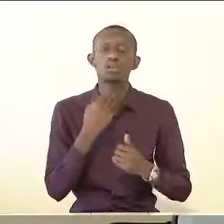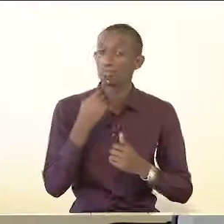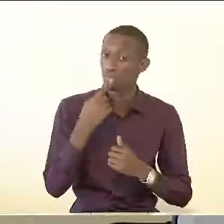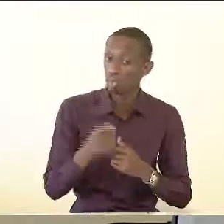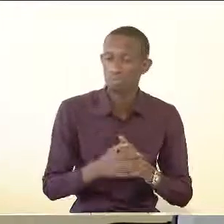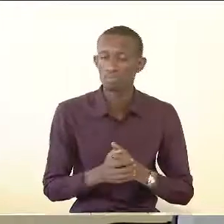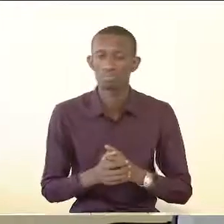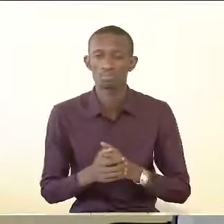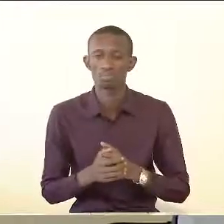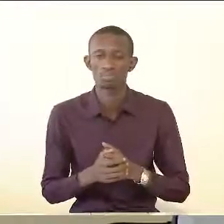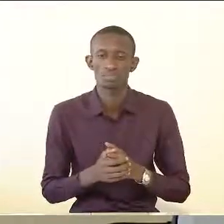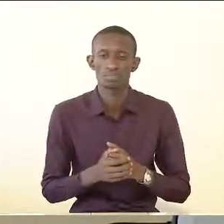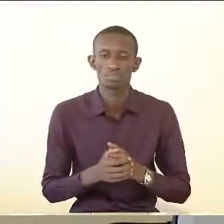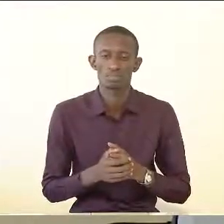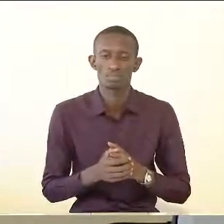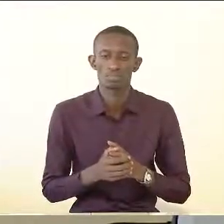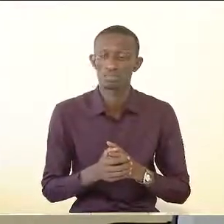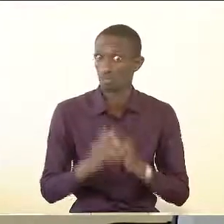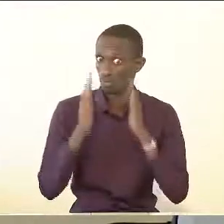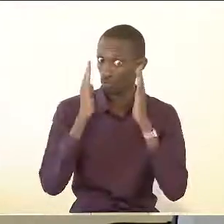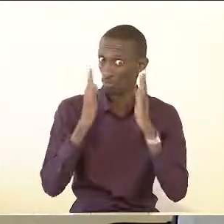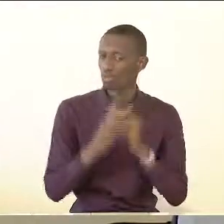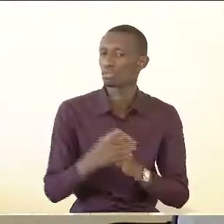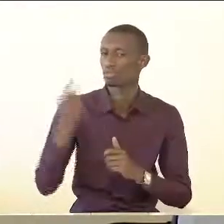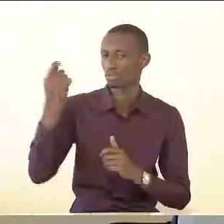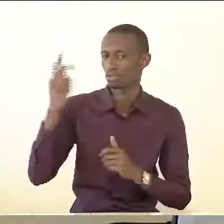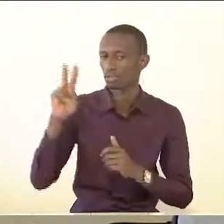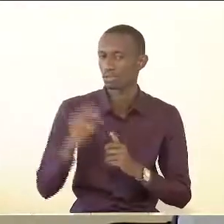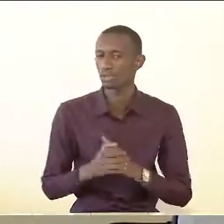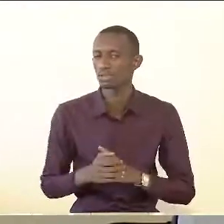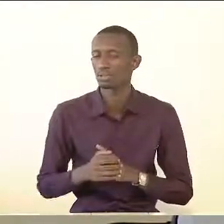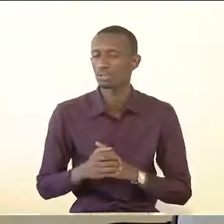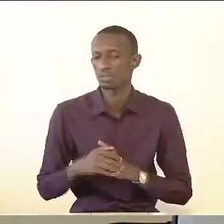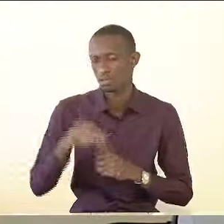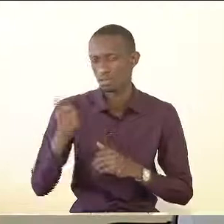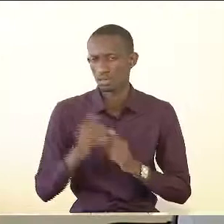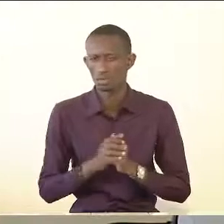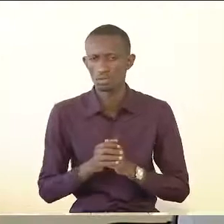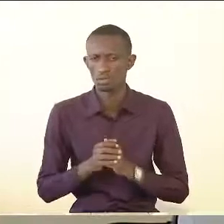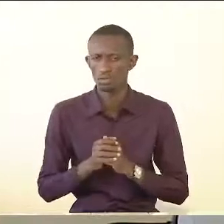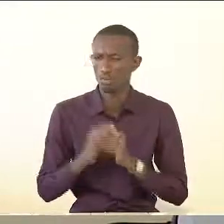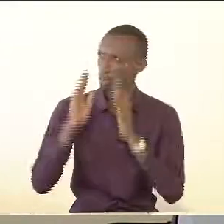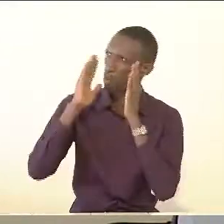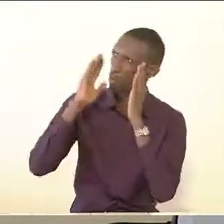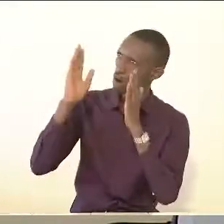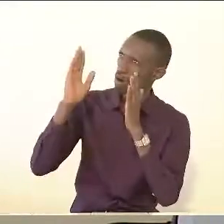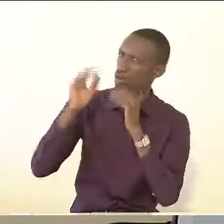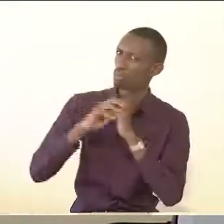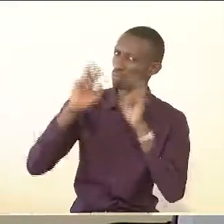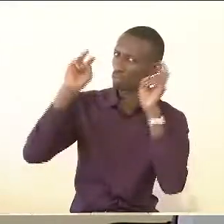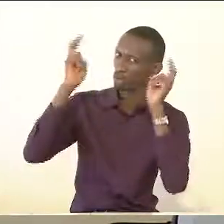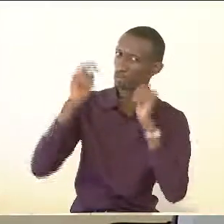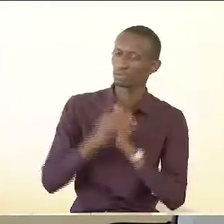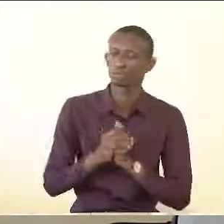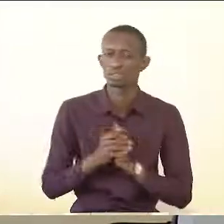to be near on your TV, and you watch the lesson, and you must be having a book and a pen. You try to note